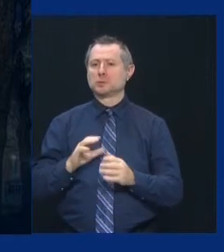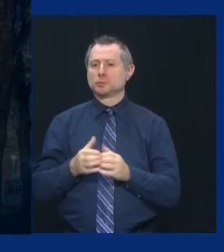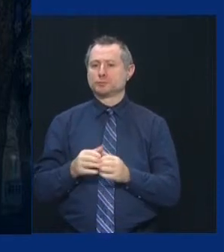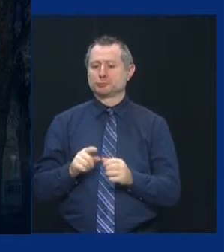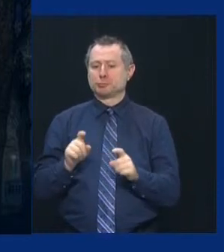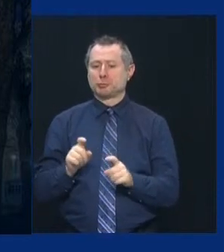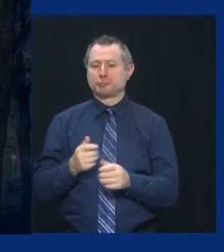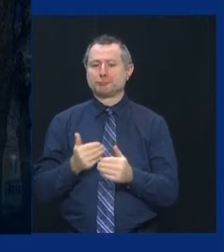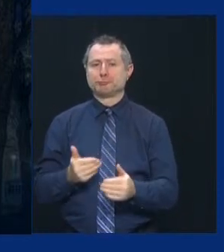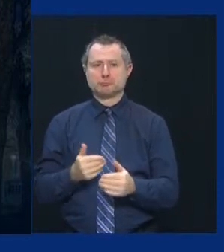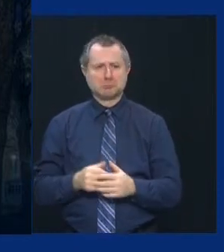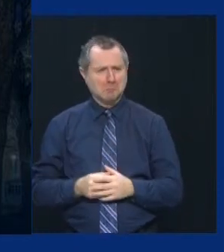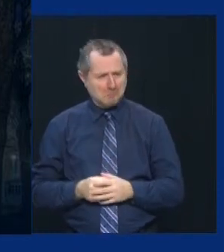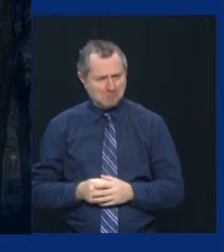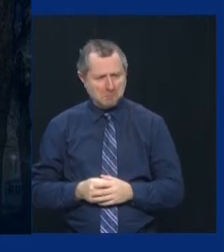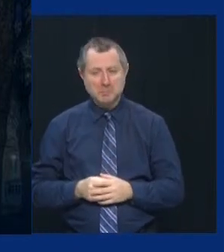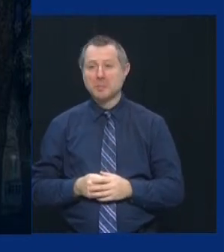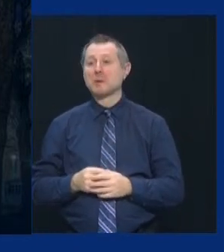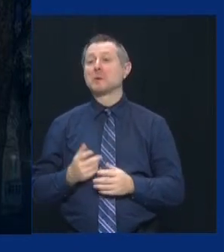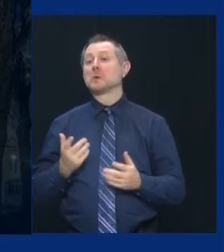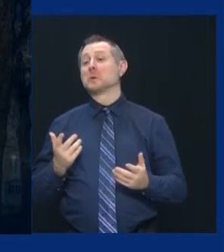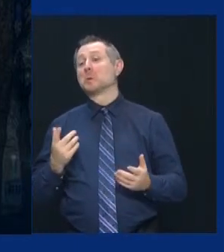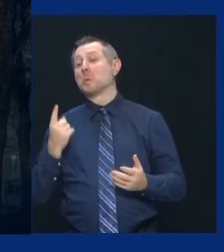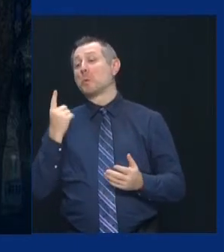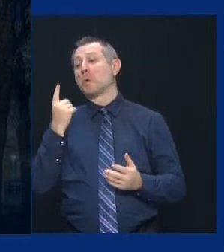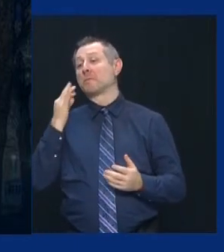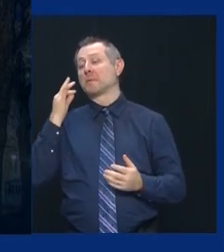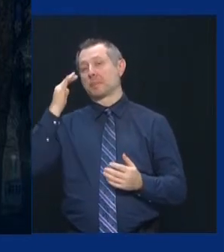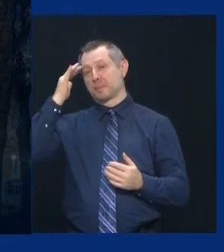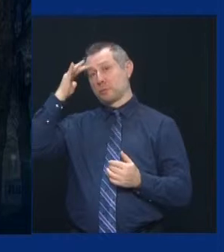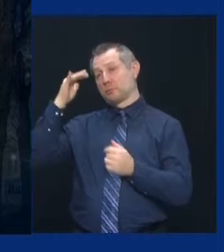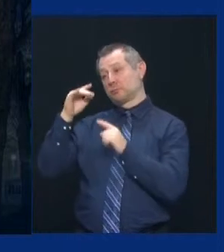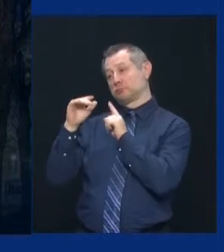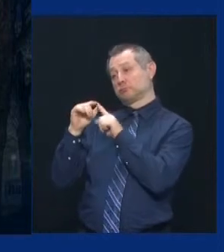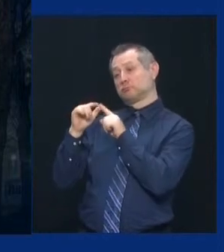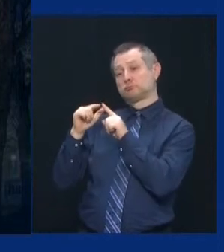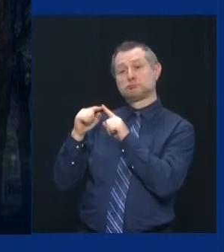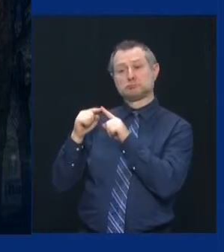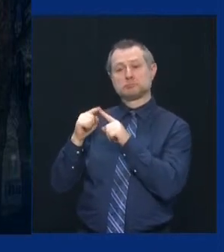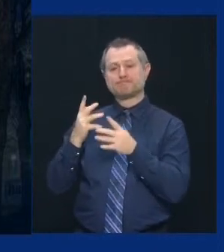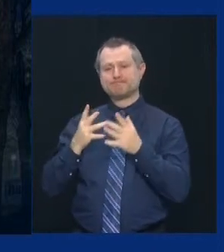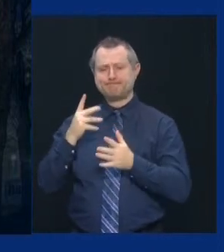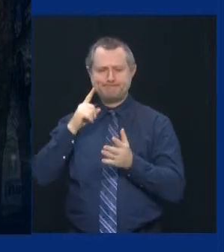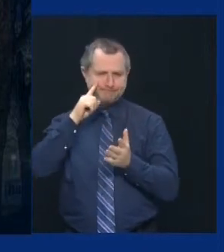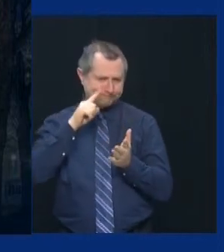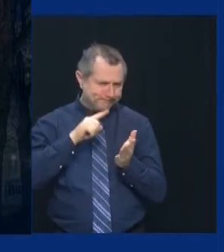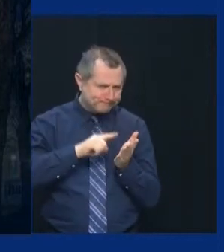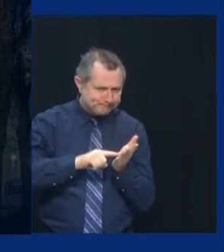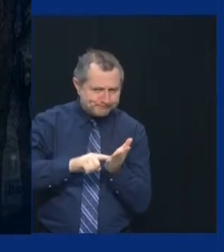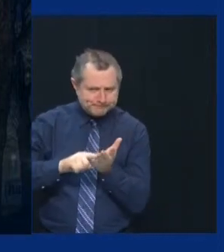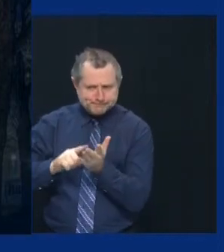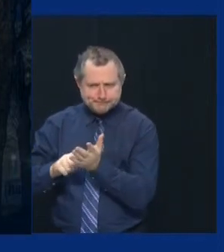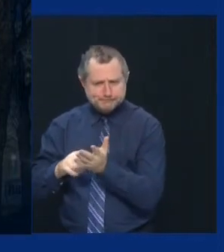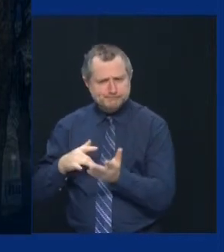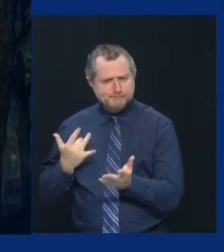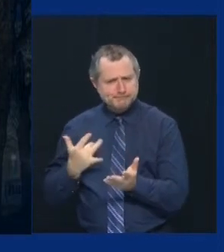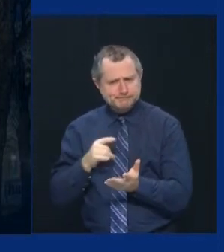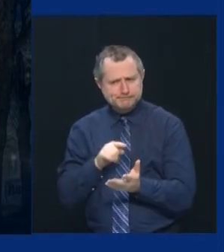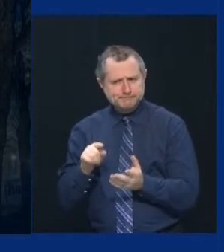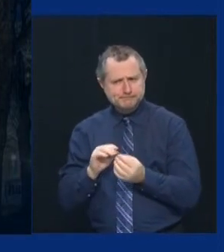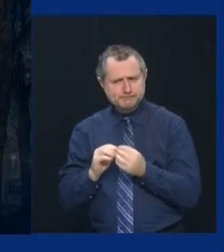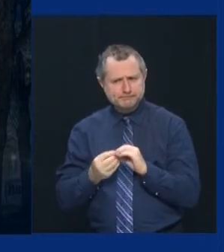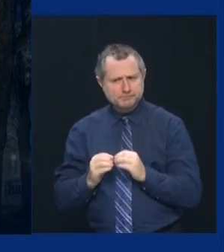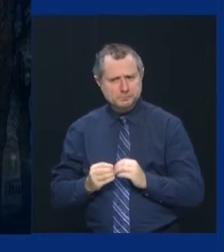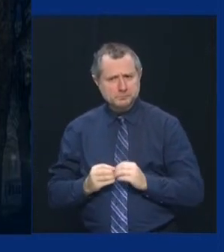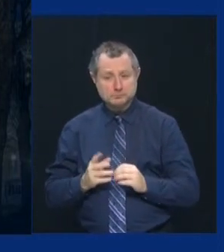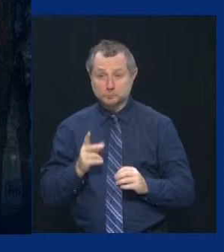So one of the theories that we're going to look at is people who were going to get a